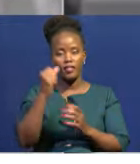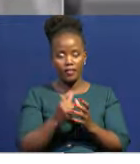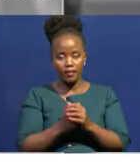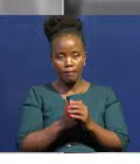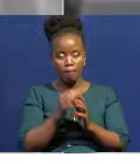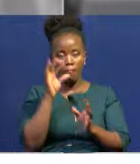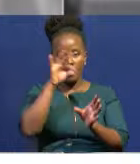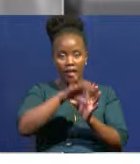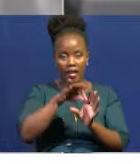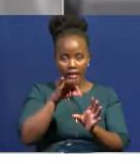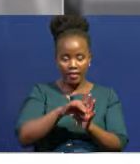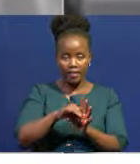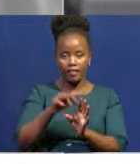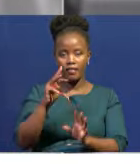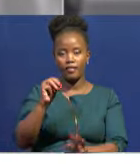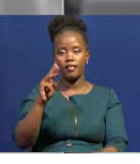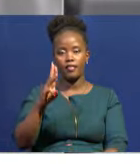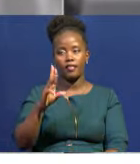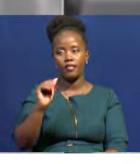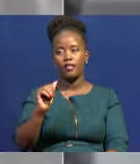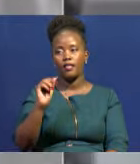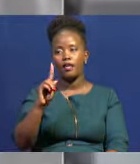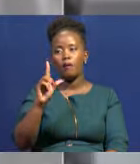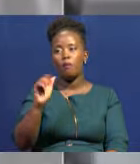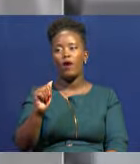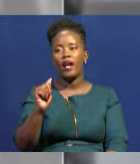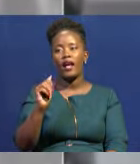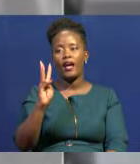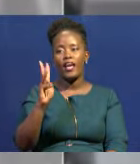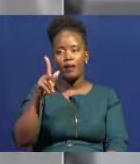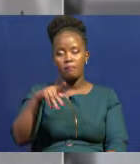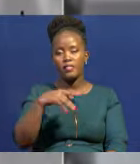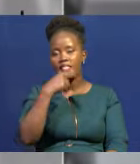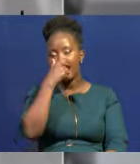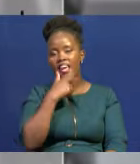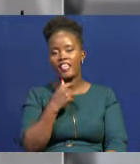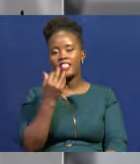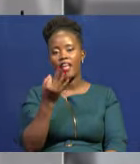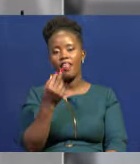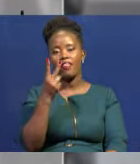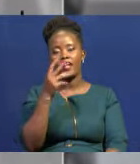of Parliament in 1997, aged 32.